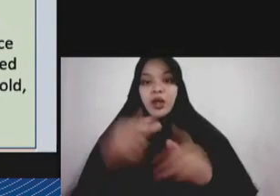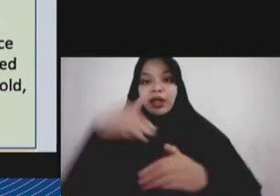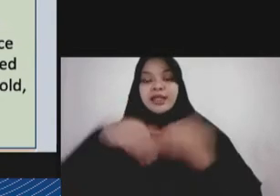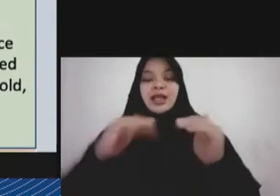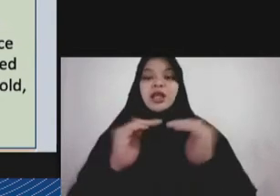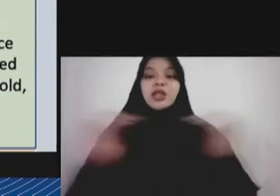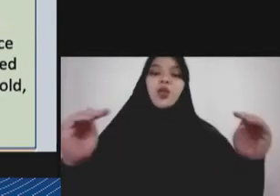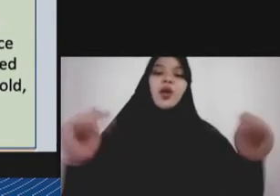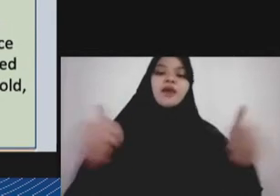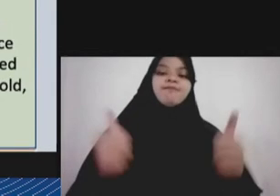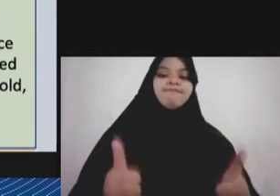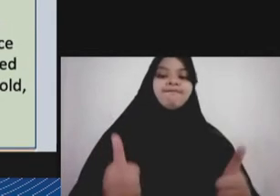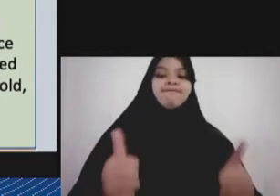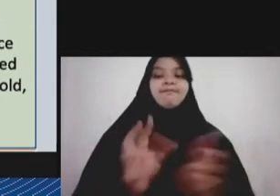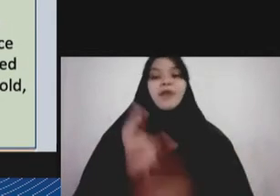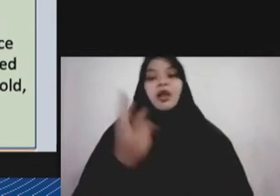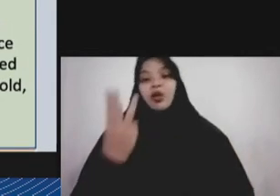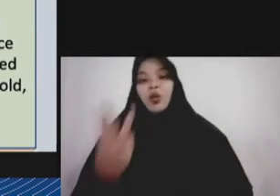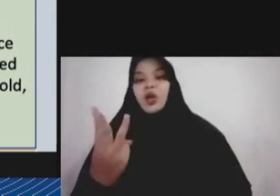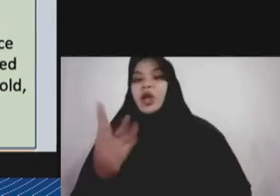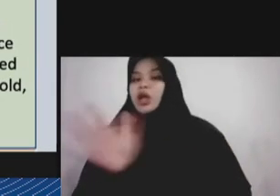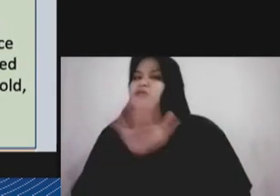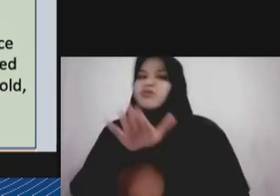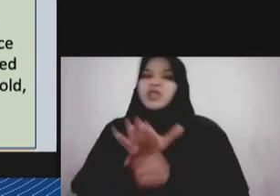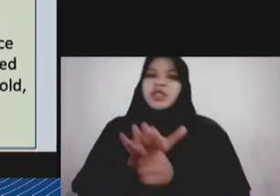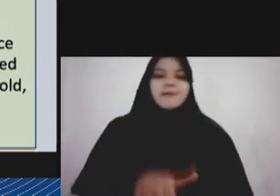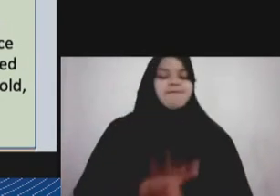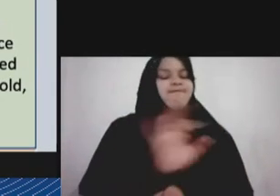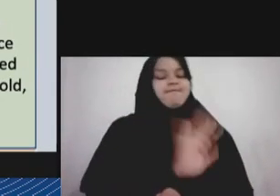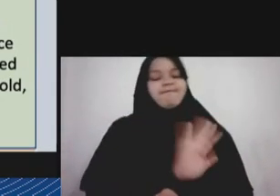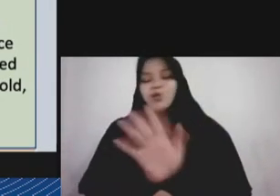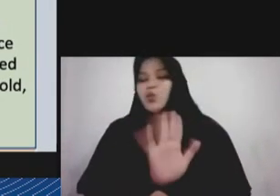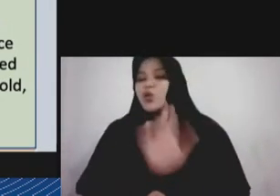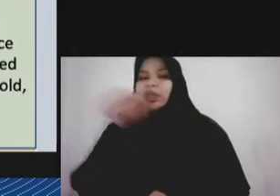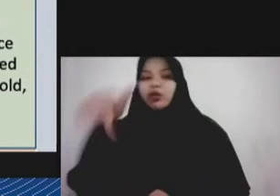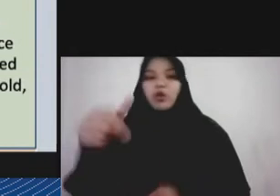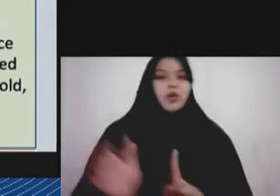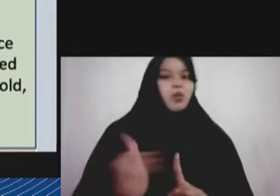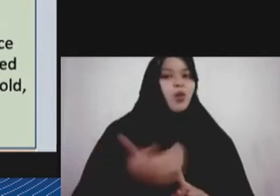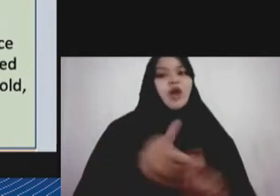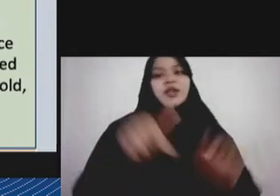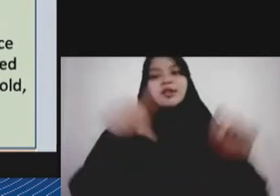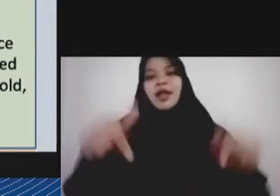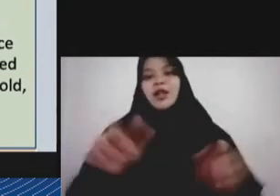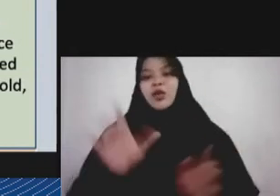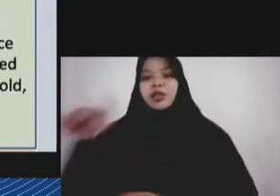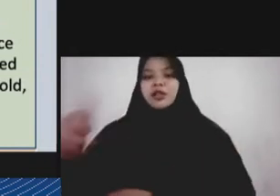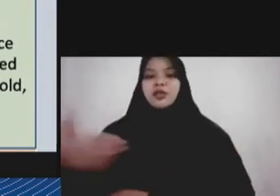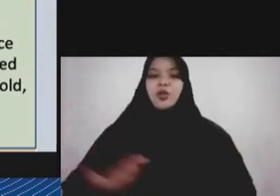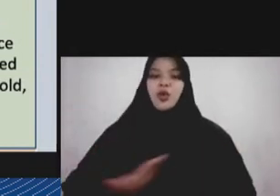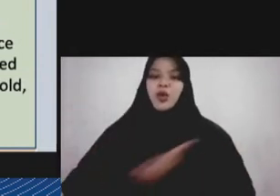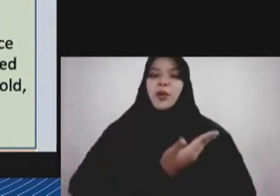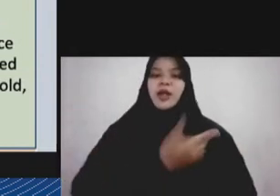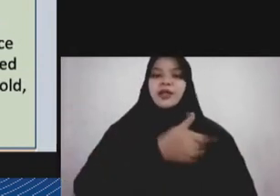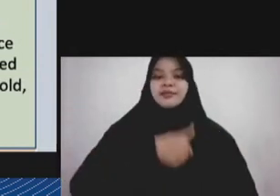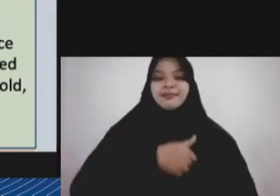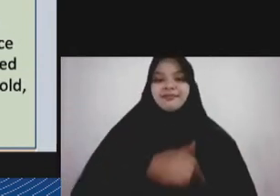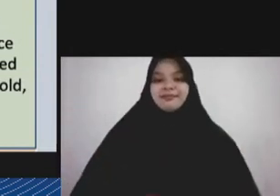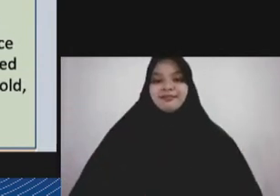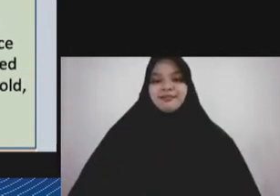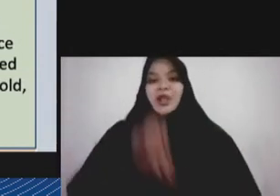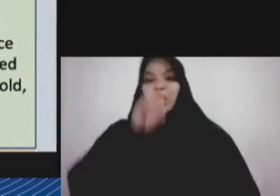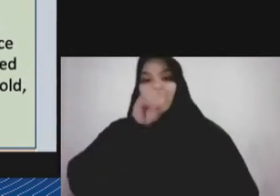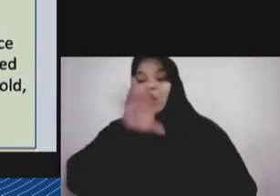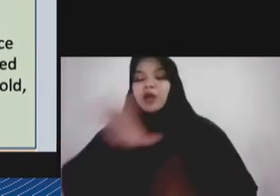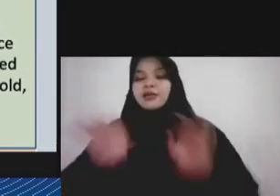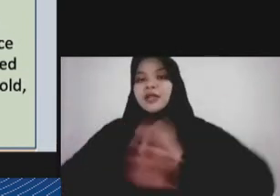equality. Third one is non-discrimination, and the fourth one is protections of victims. Article 4 of the law explains that the